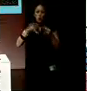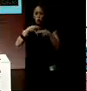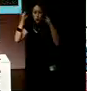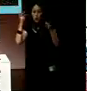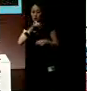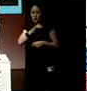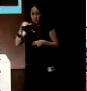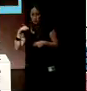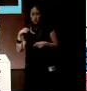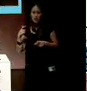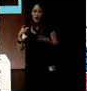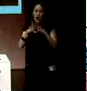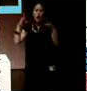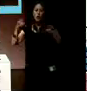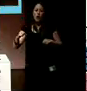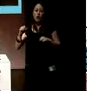for